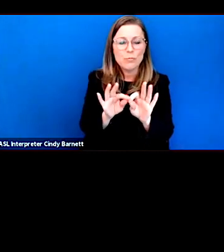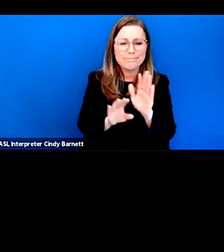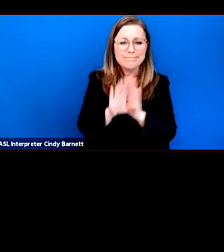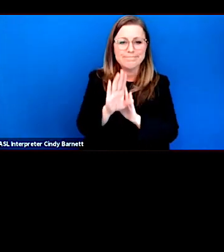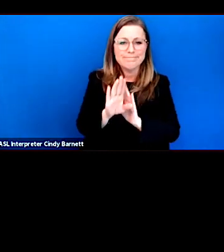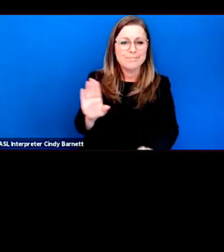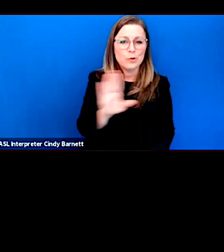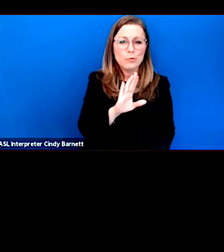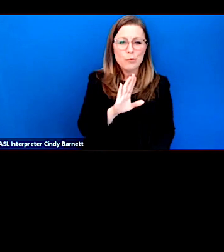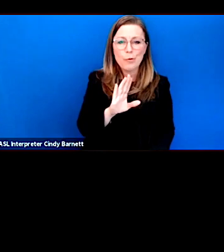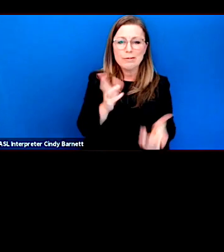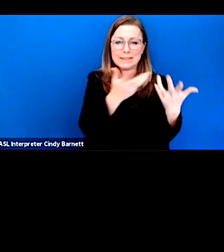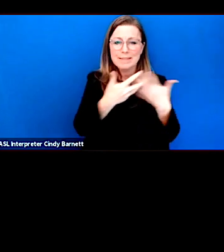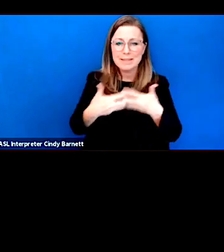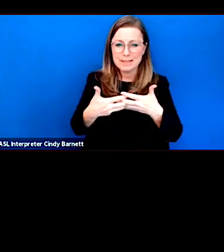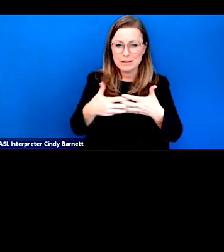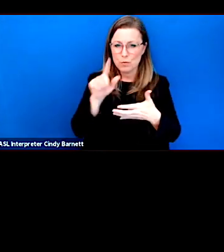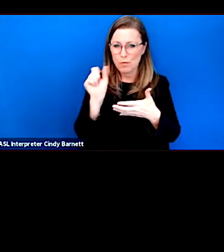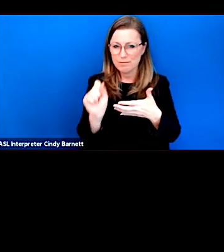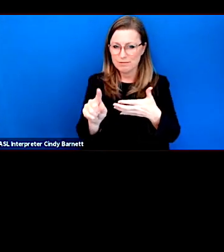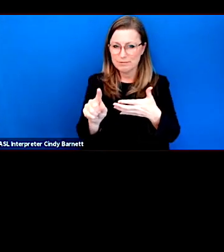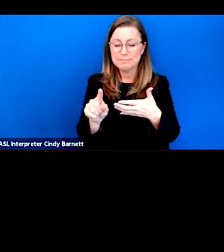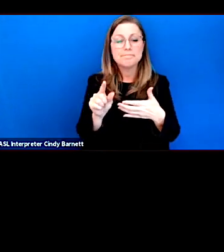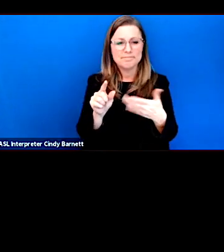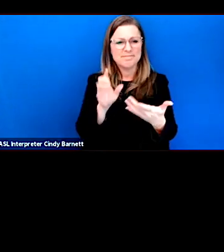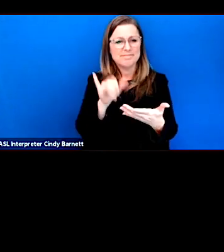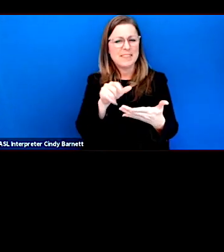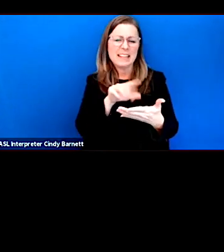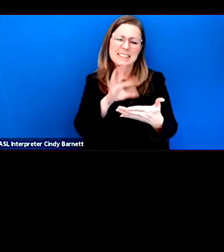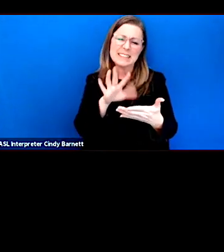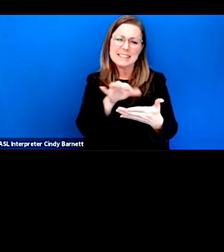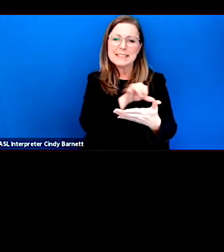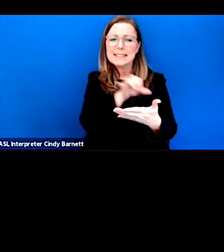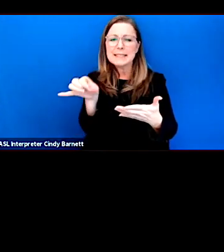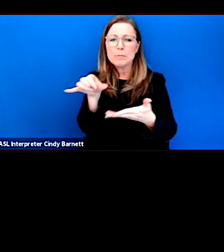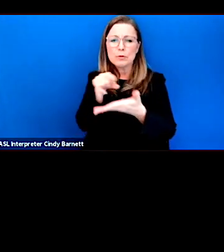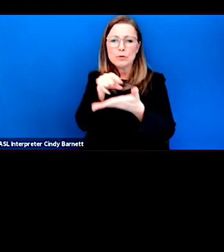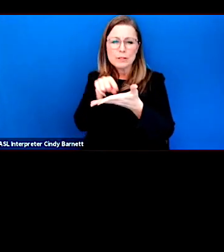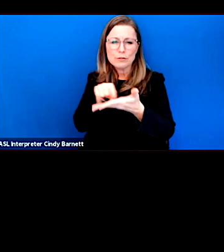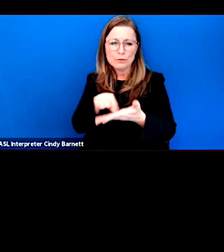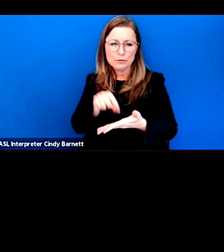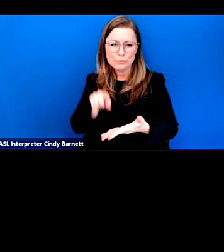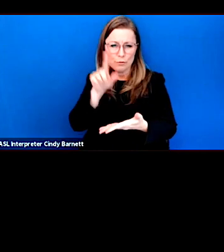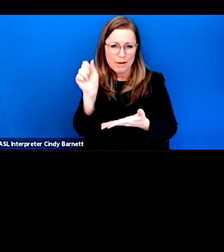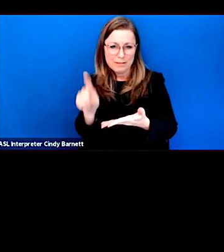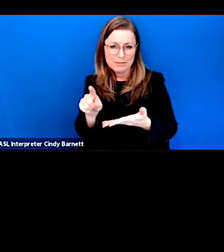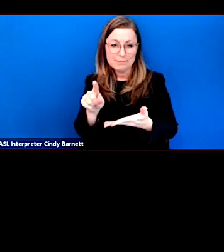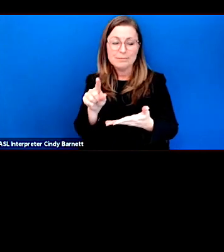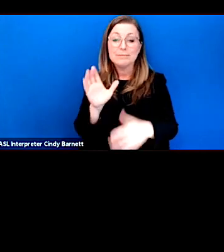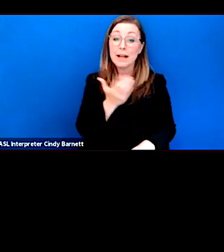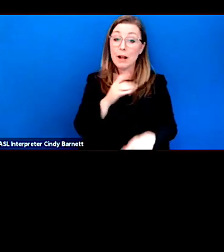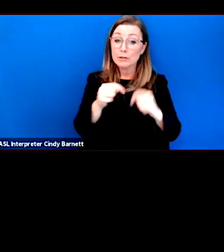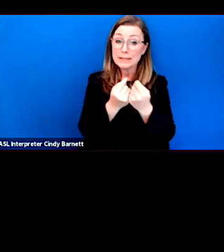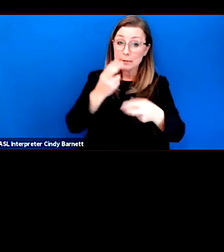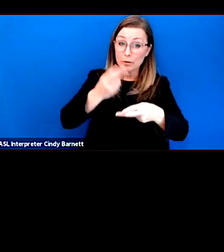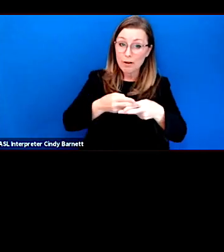question. A synthesis question is similar to a research question, but our team calls it synthesis